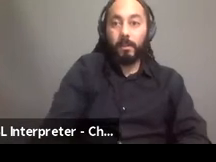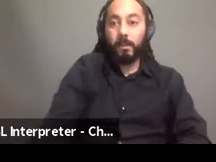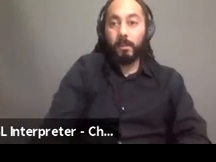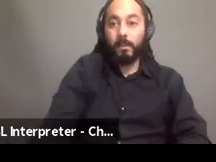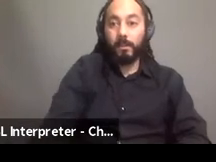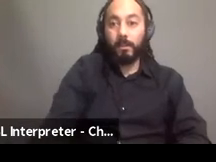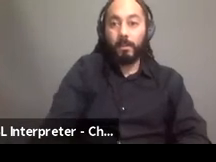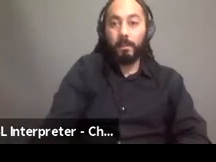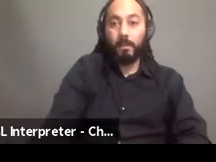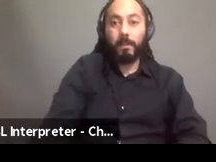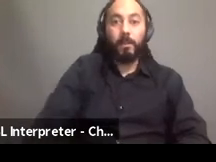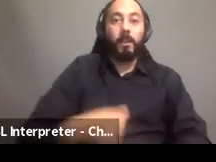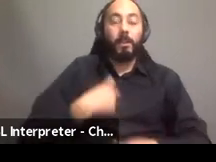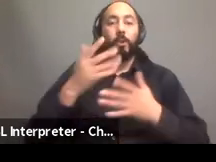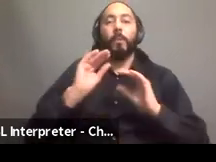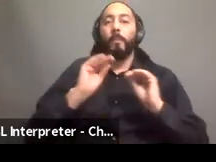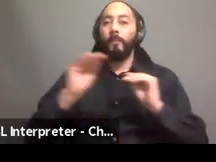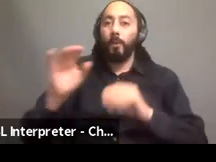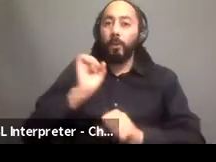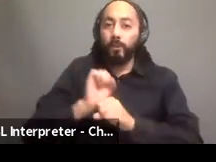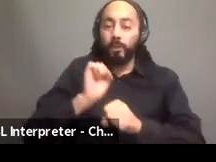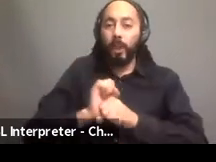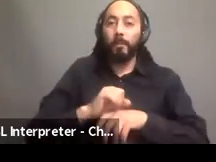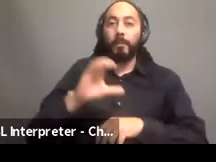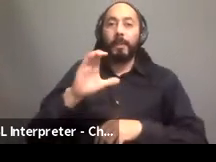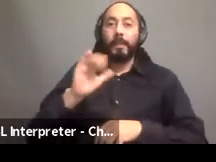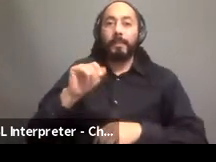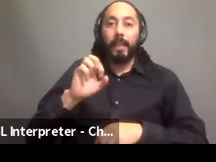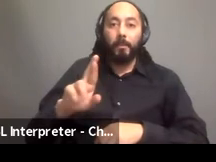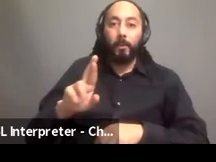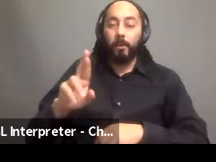a big deal mentality, that does come up too.